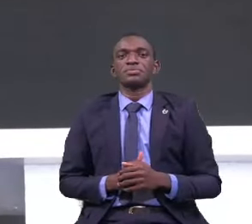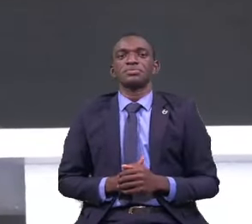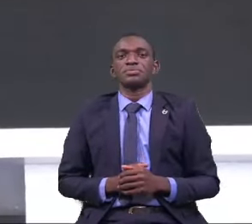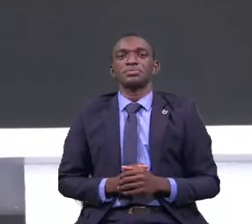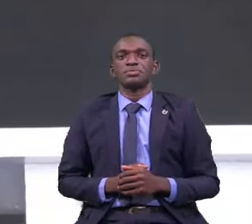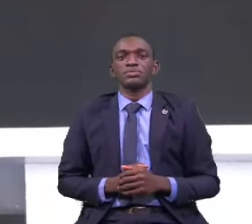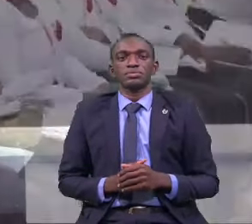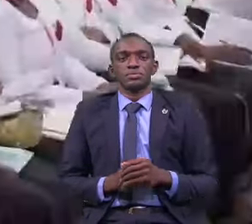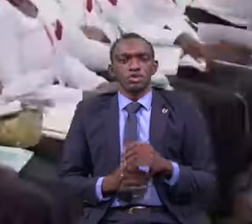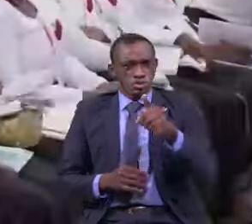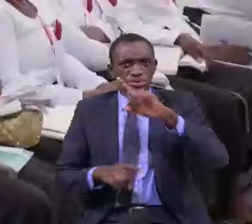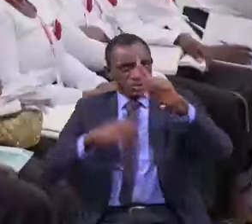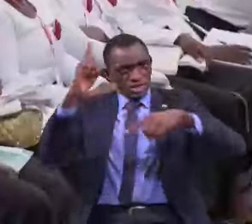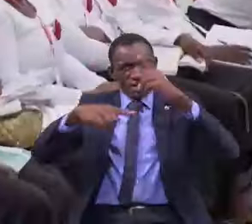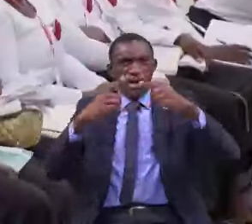Say that now.